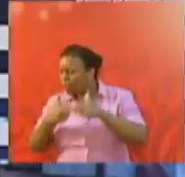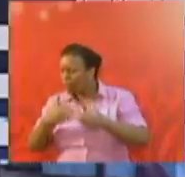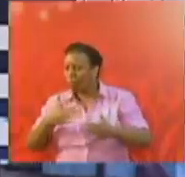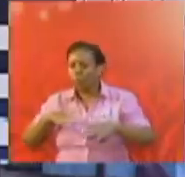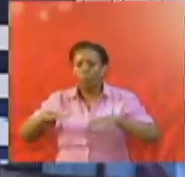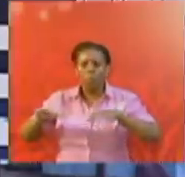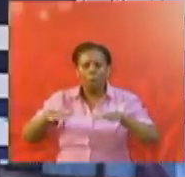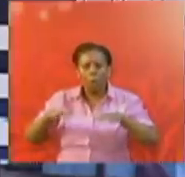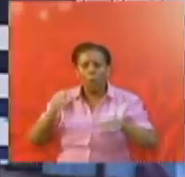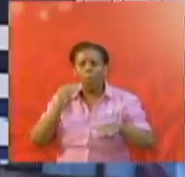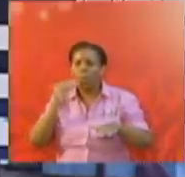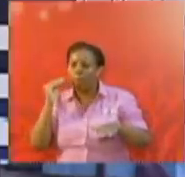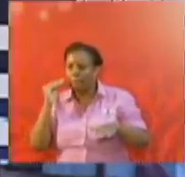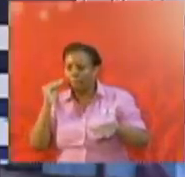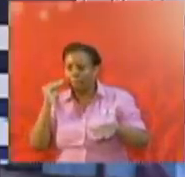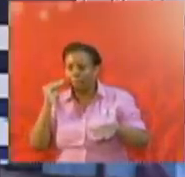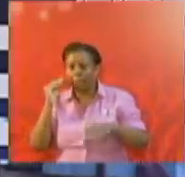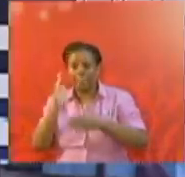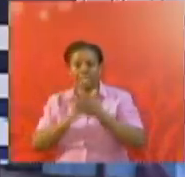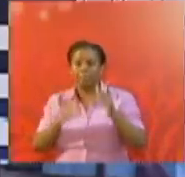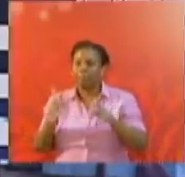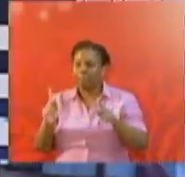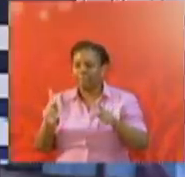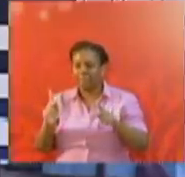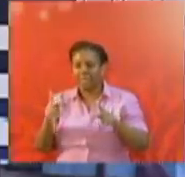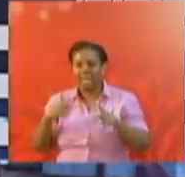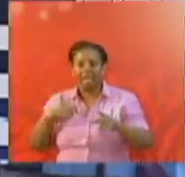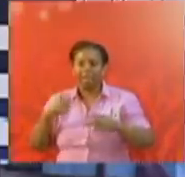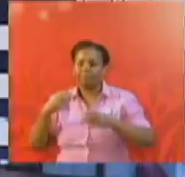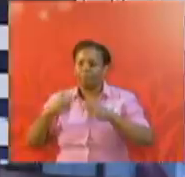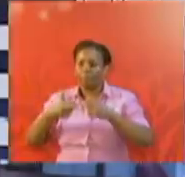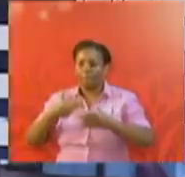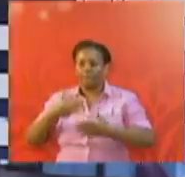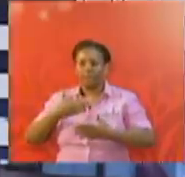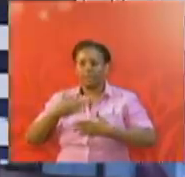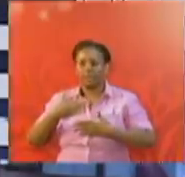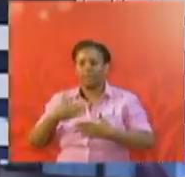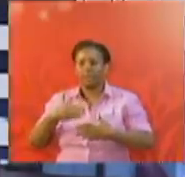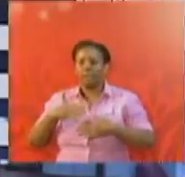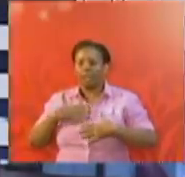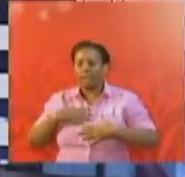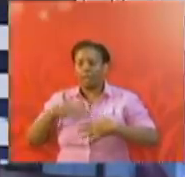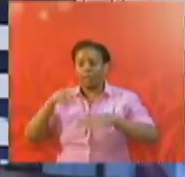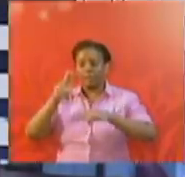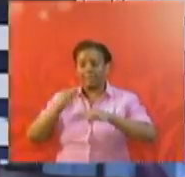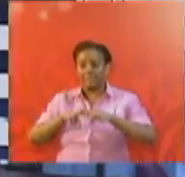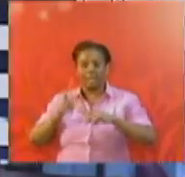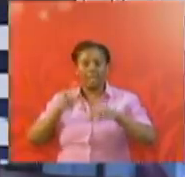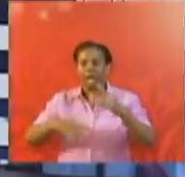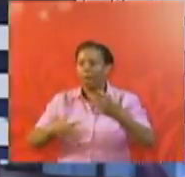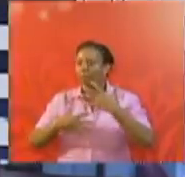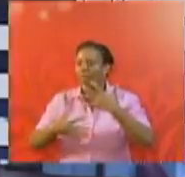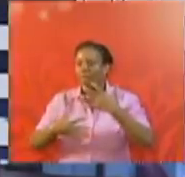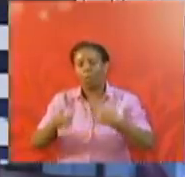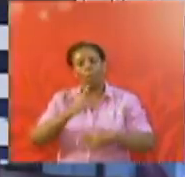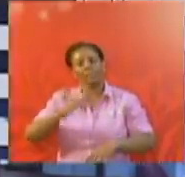bad they have difficulty breathing when they're sitting down in the chair watching TV. That's a bad sign. You should have already been in the hospital. So